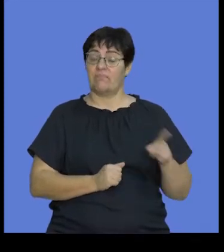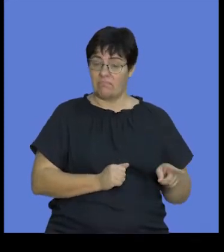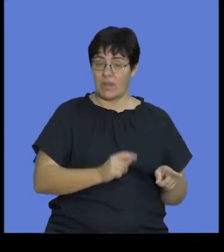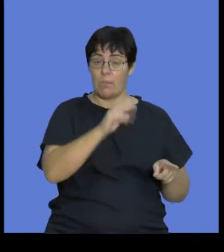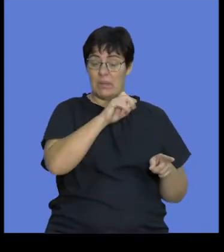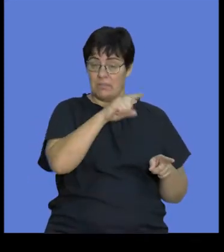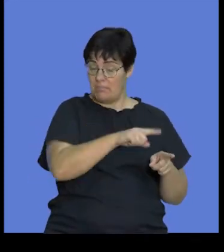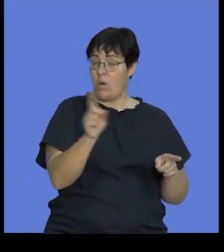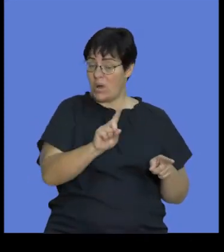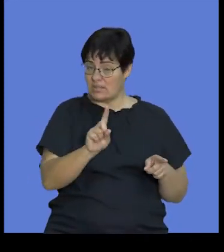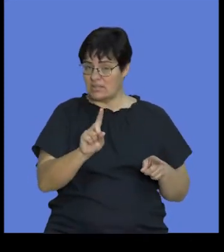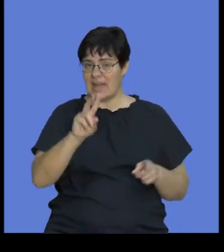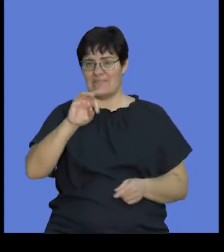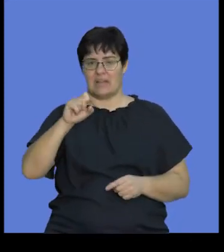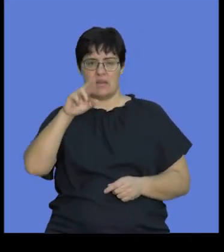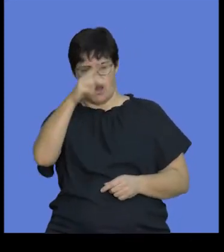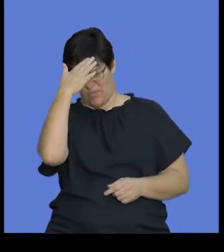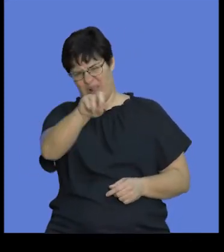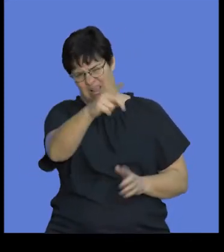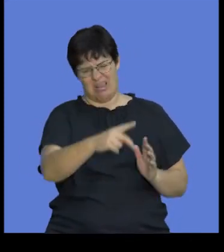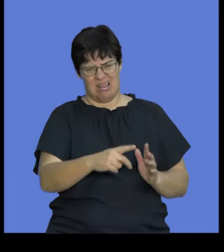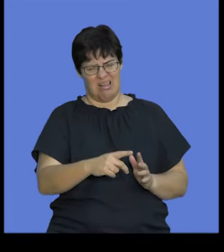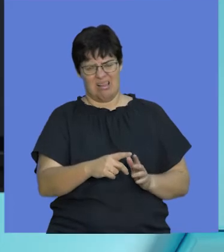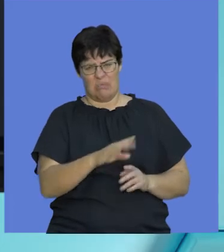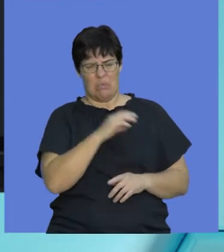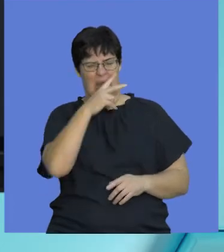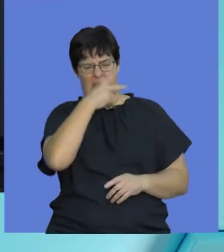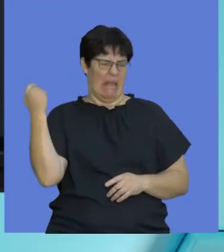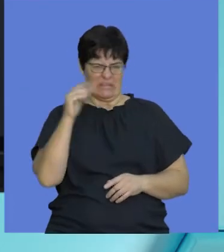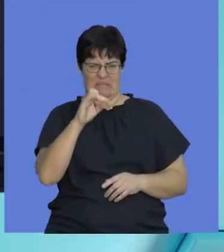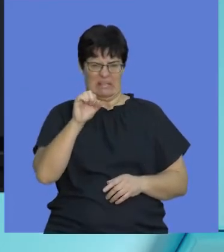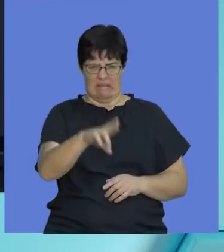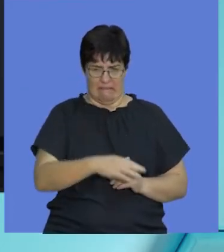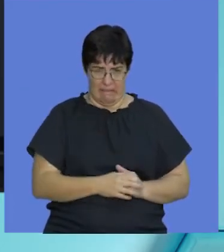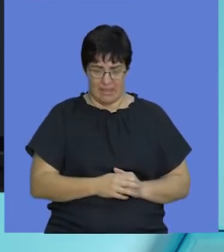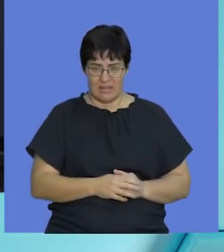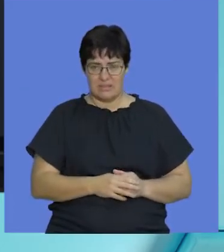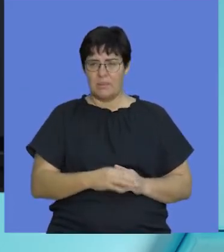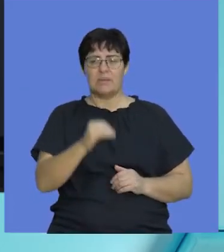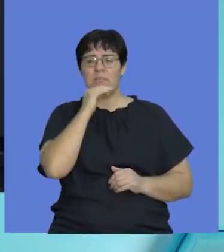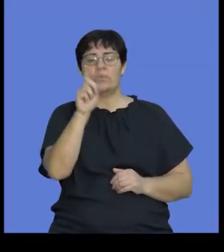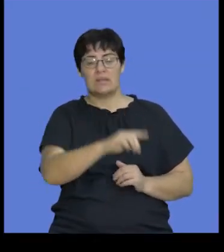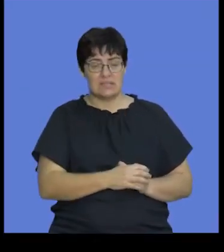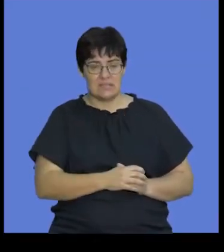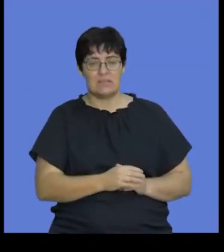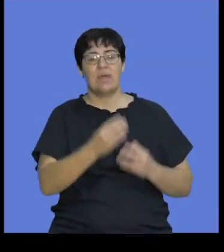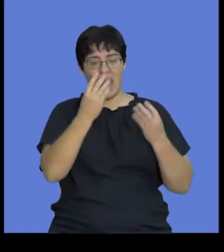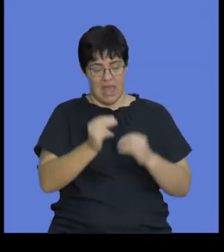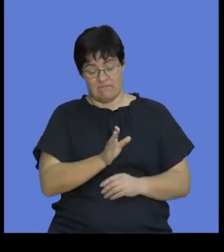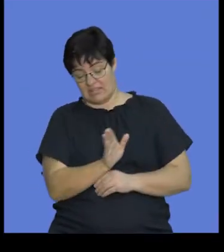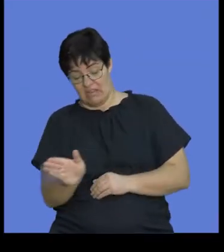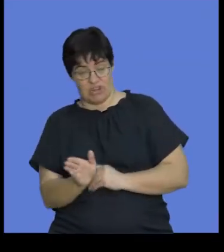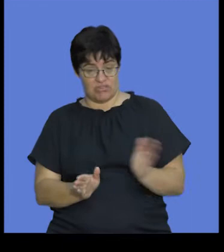momentum is a vector. We hate vectors, I know. It's all right, we're good. What does that mean? Momentum